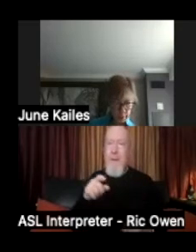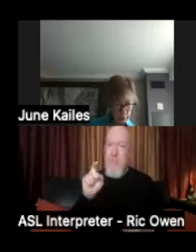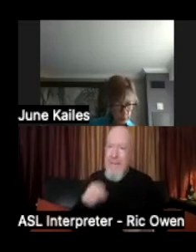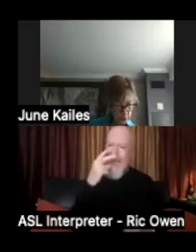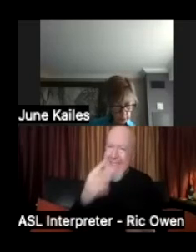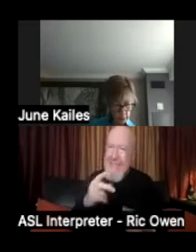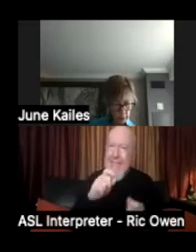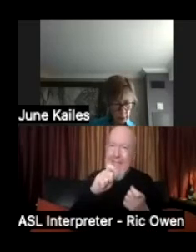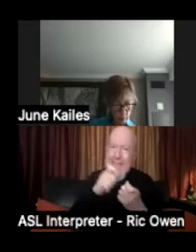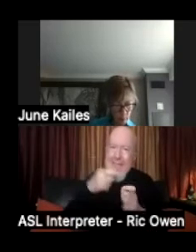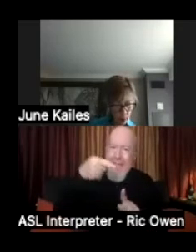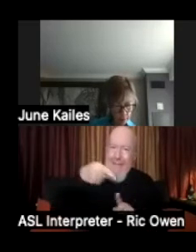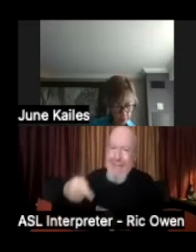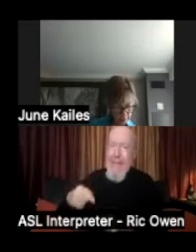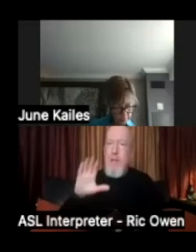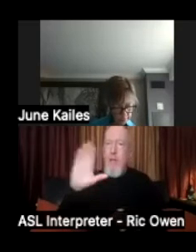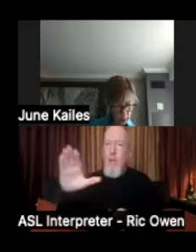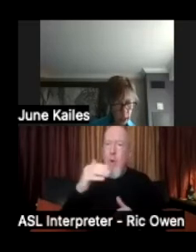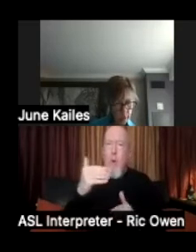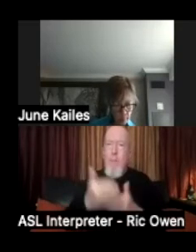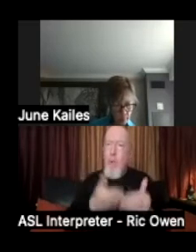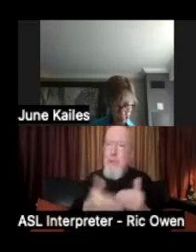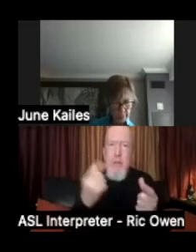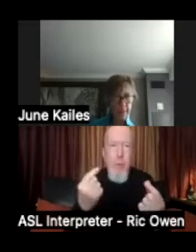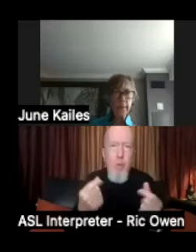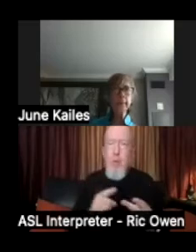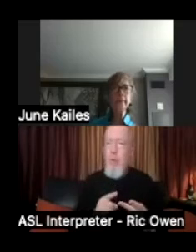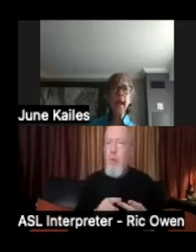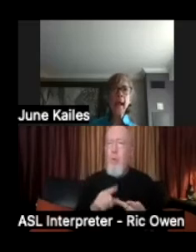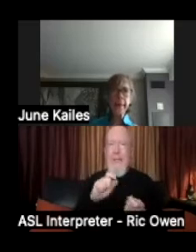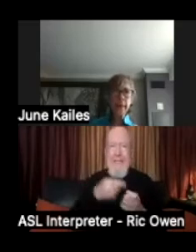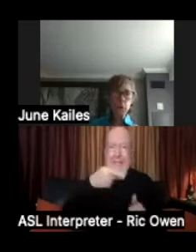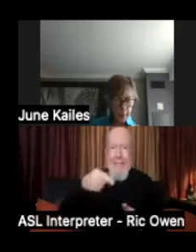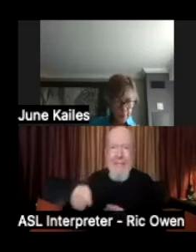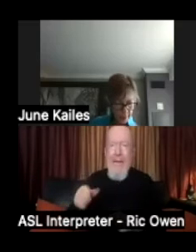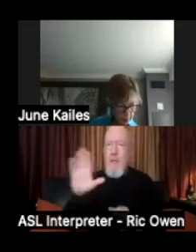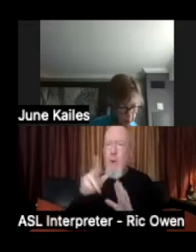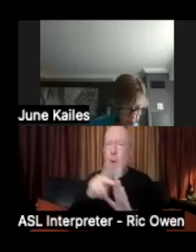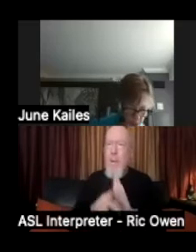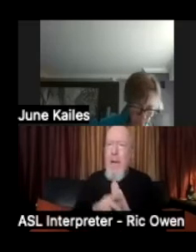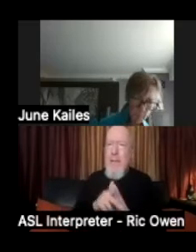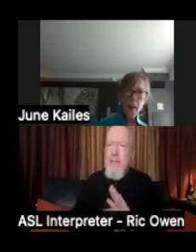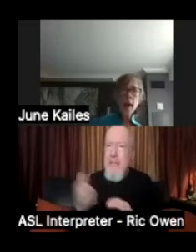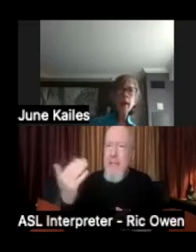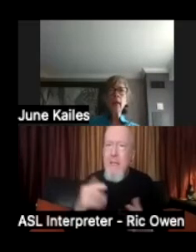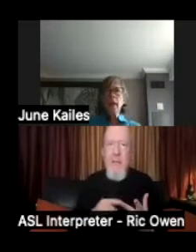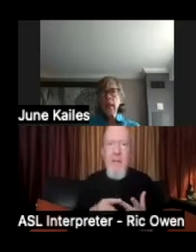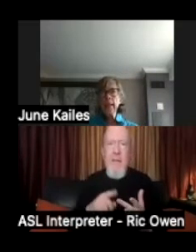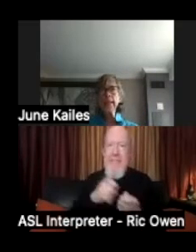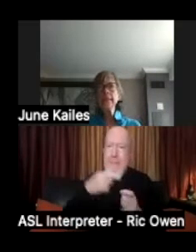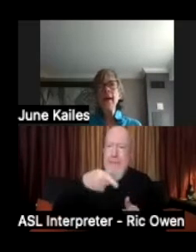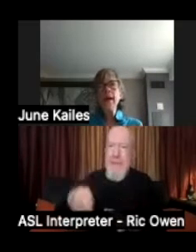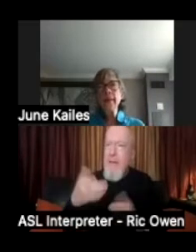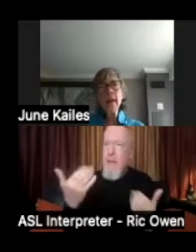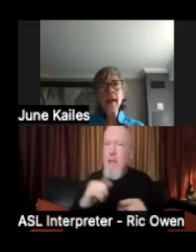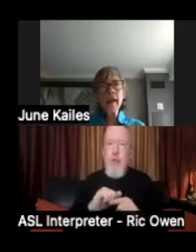the procedures, the policies, the practices, and the training. So in